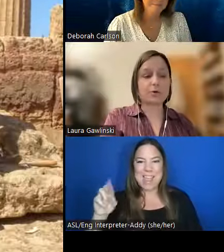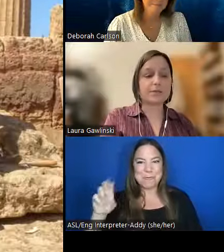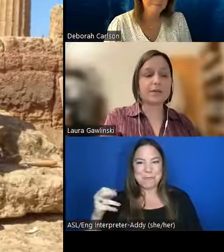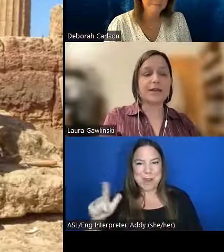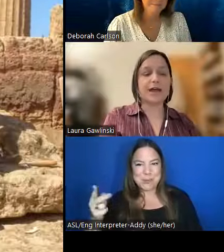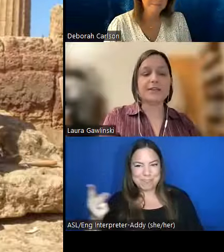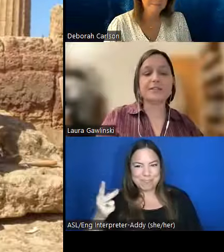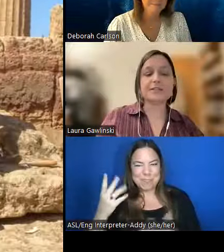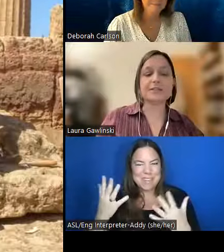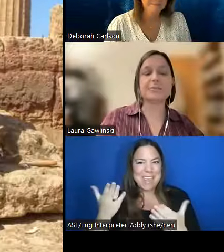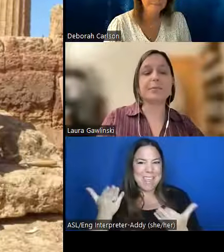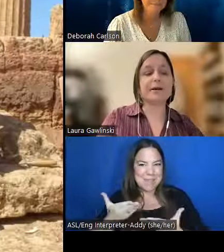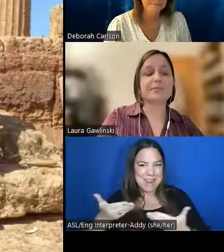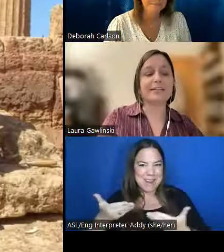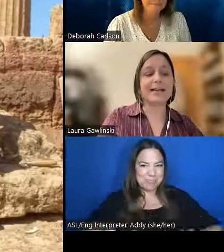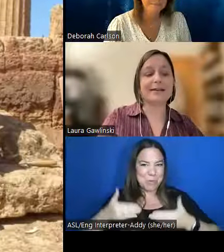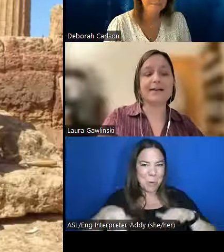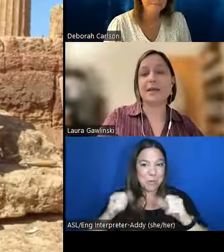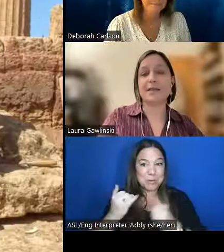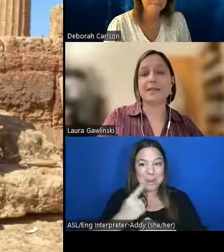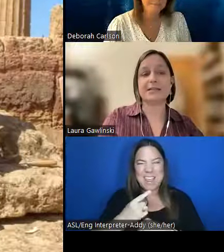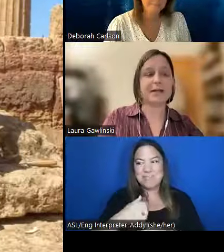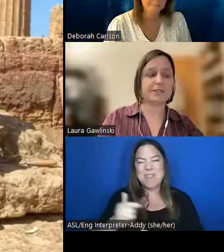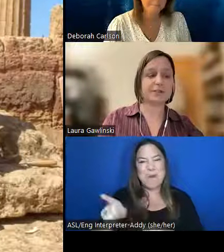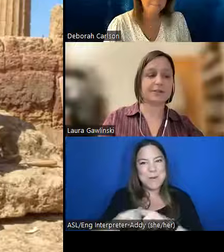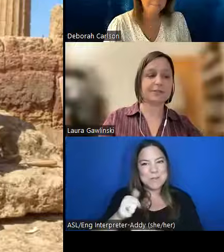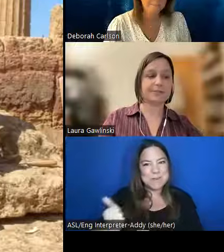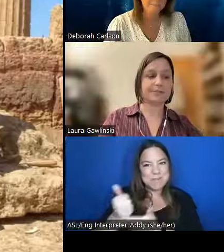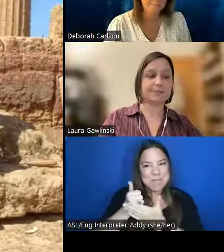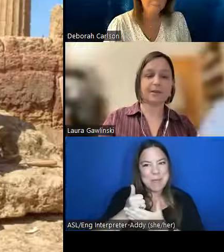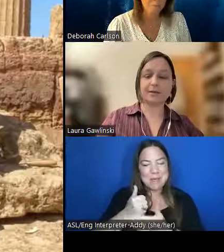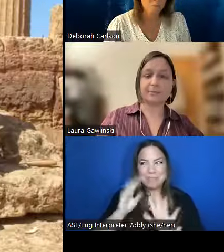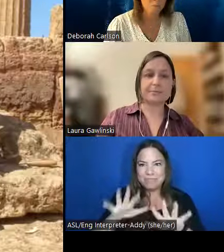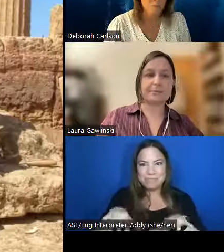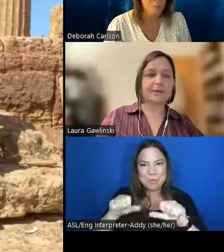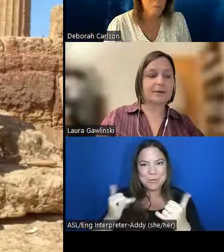to host and the assistance in preparing for tonight and making the entire series.